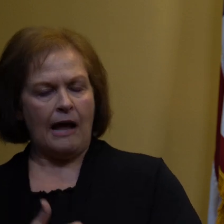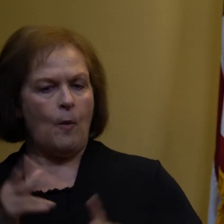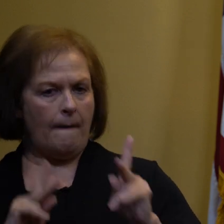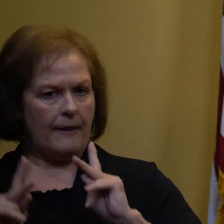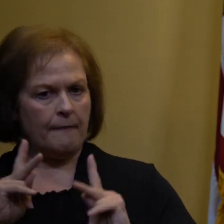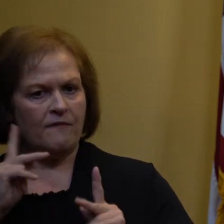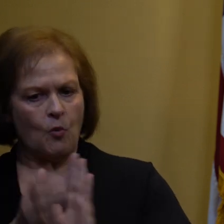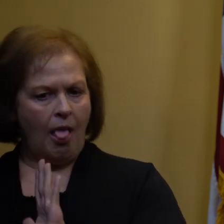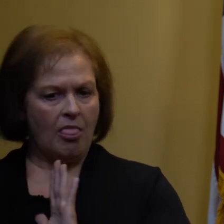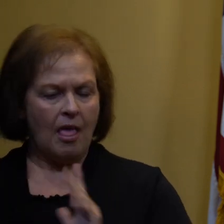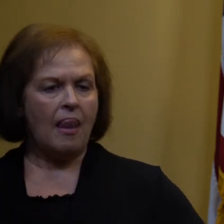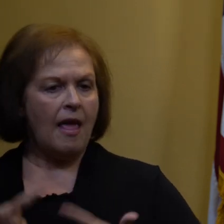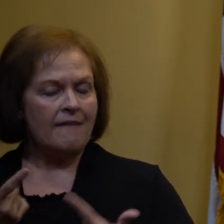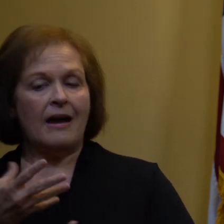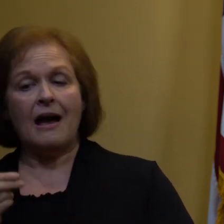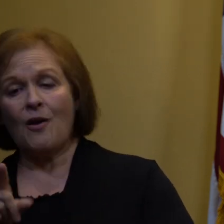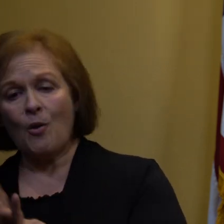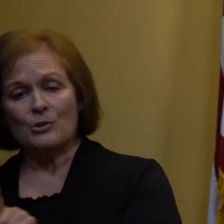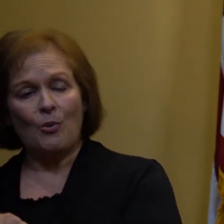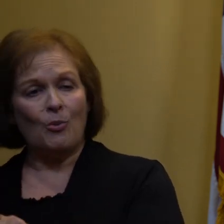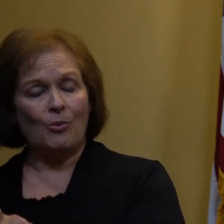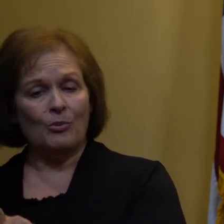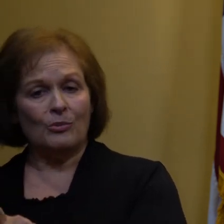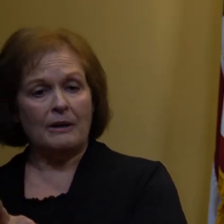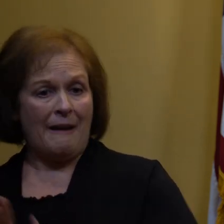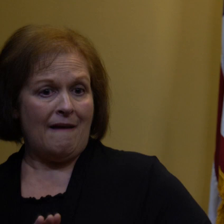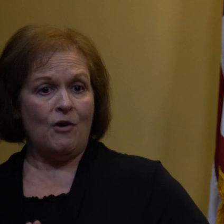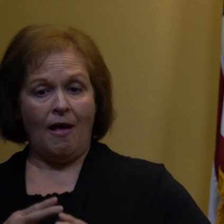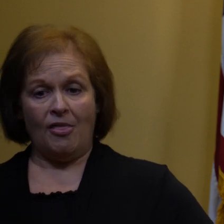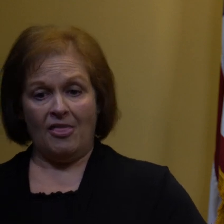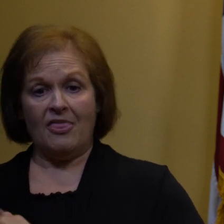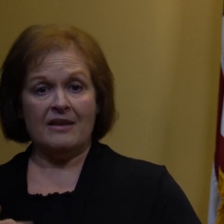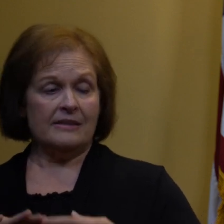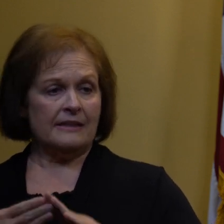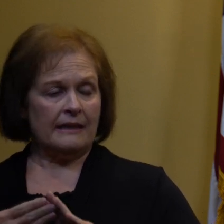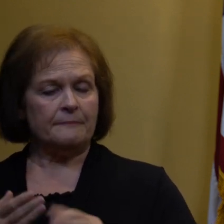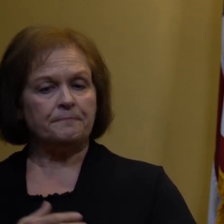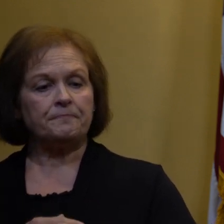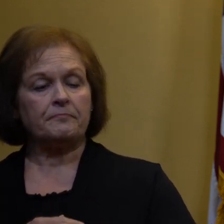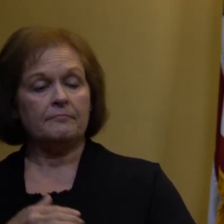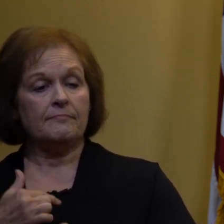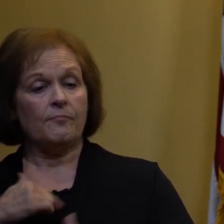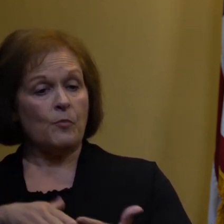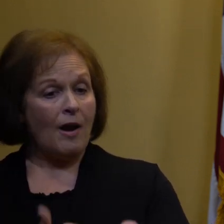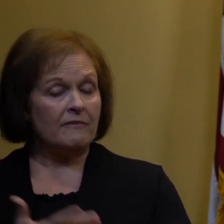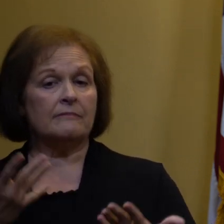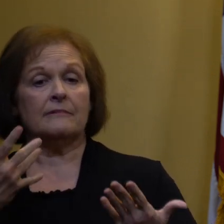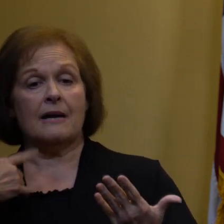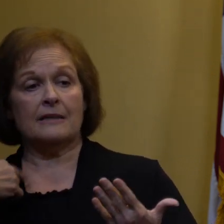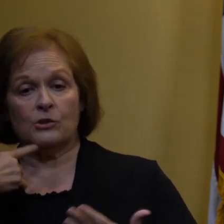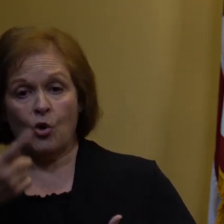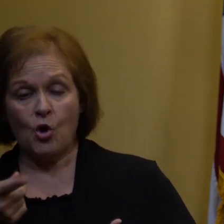daily quality of life and just overall behavioral health in the city. I came in and basically telling